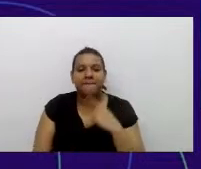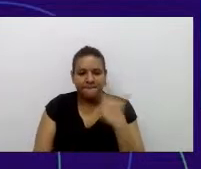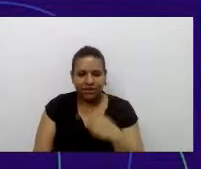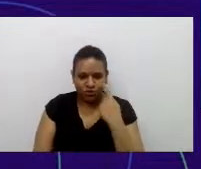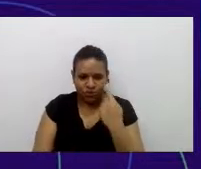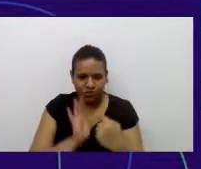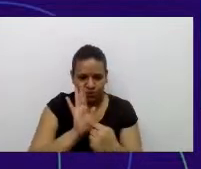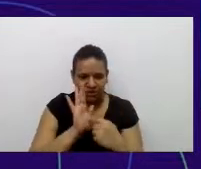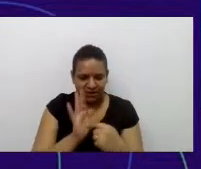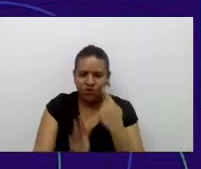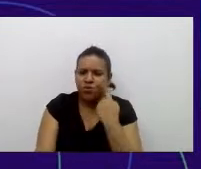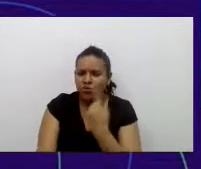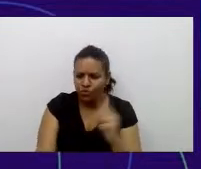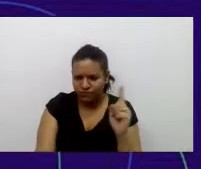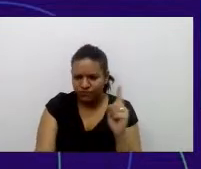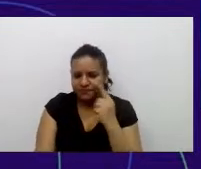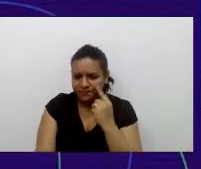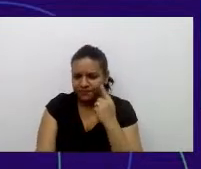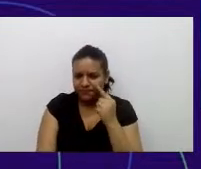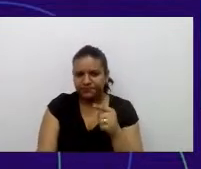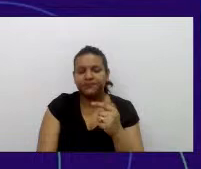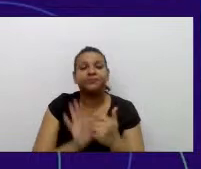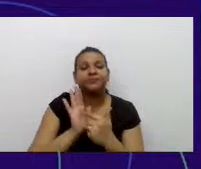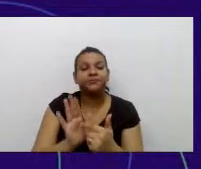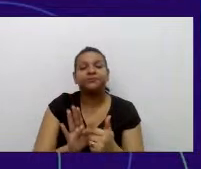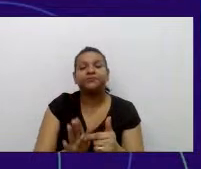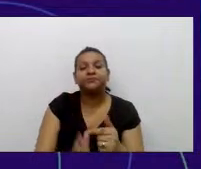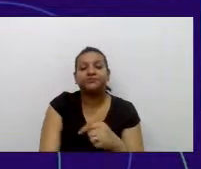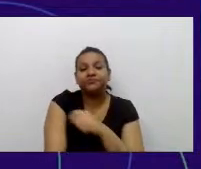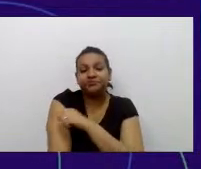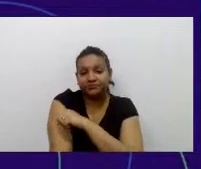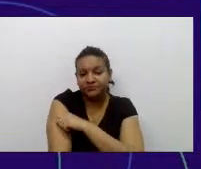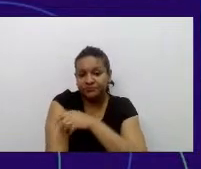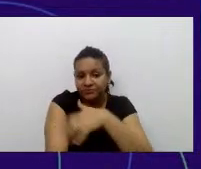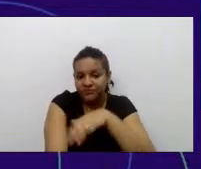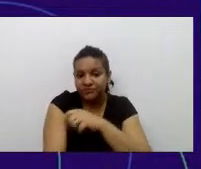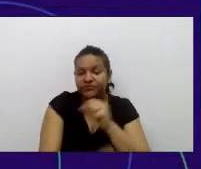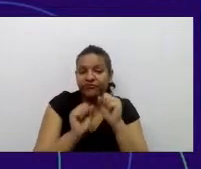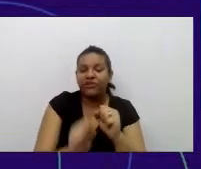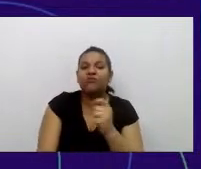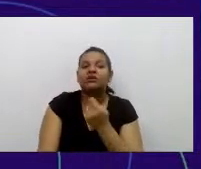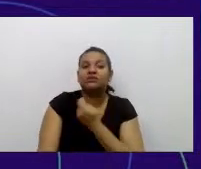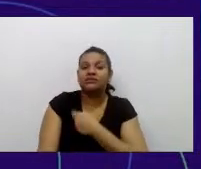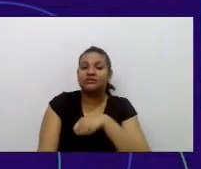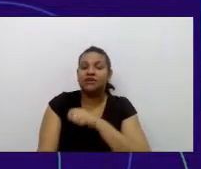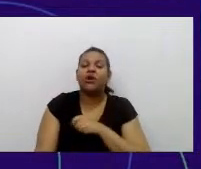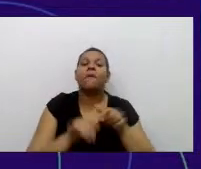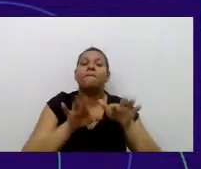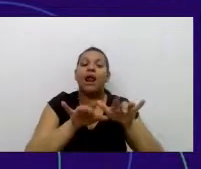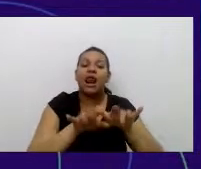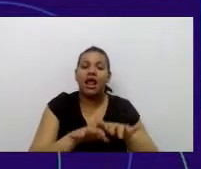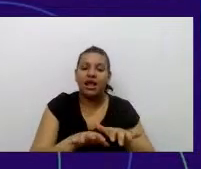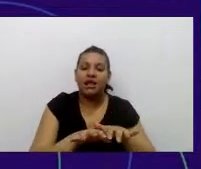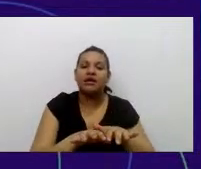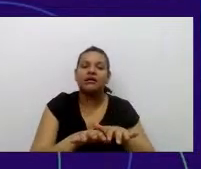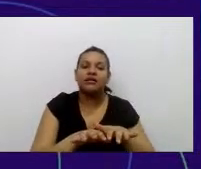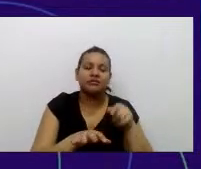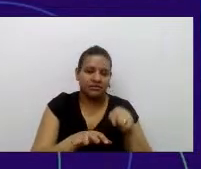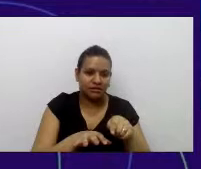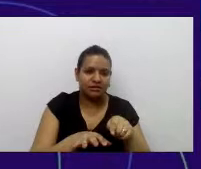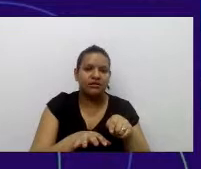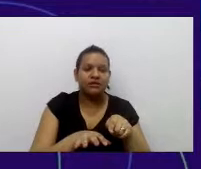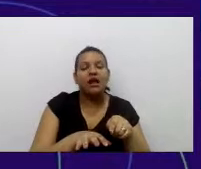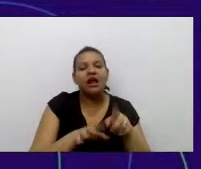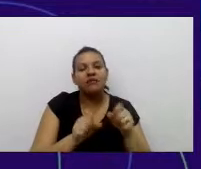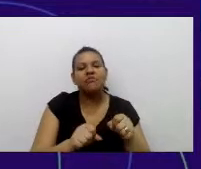in Spanish, quiero aprender vocabulario sobre transporte, and it'll display a list. Again, students pick